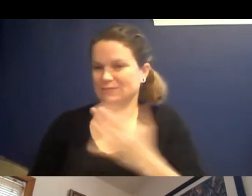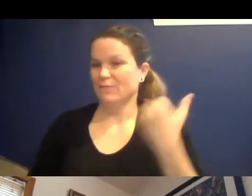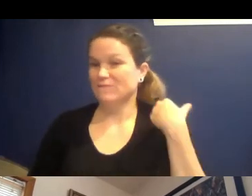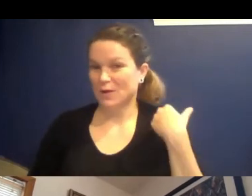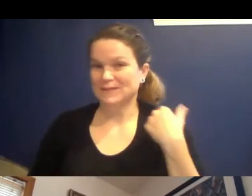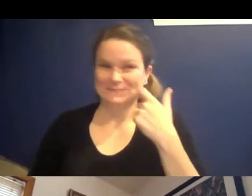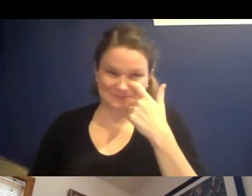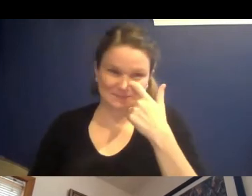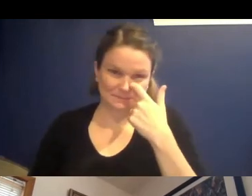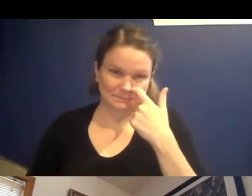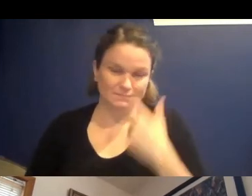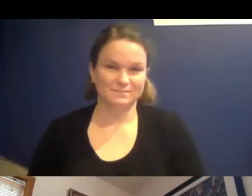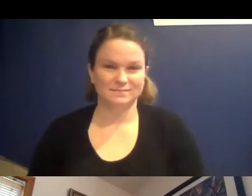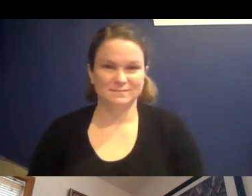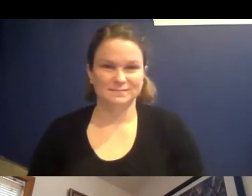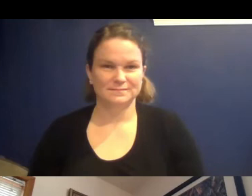they get the pollinia.